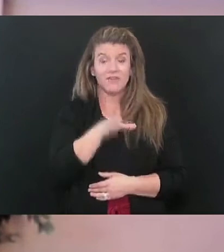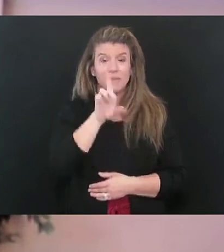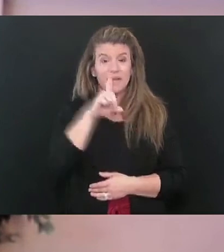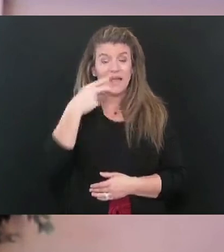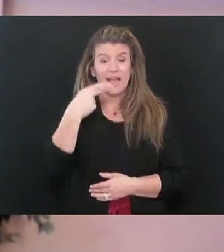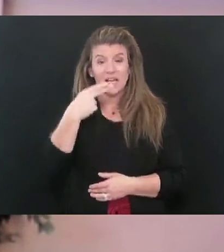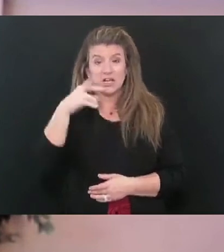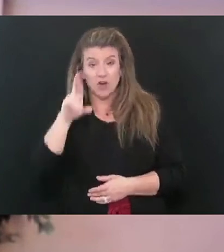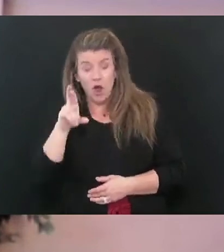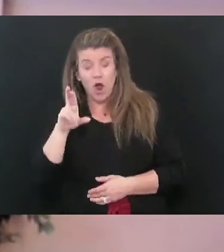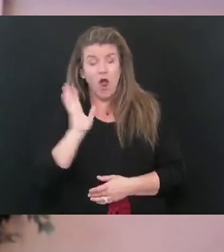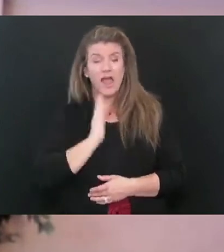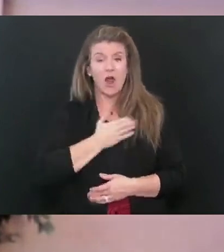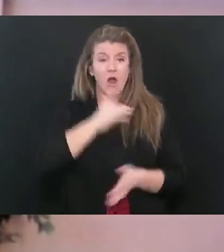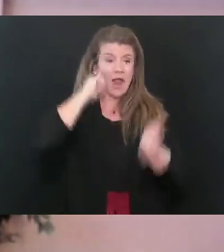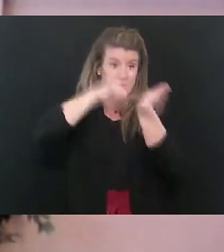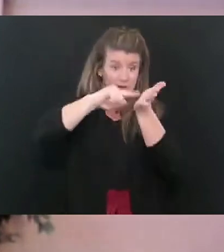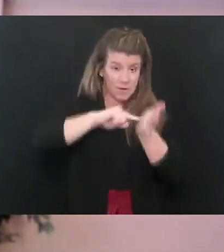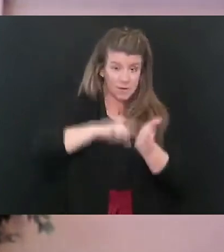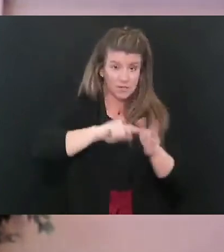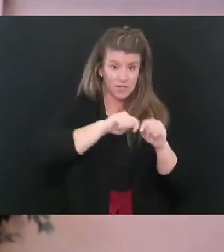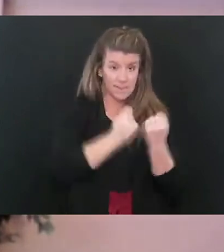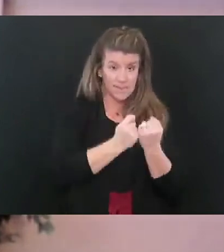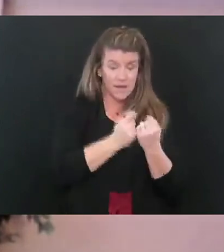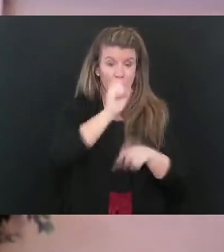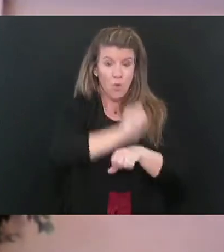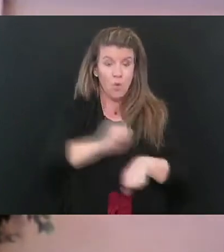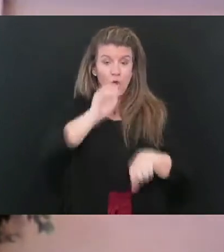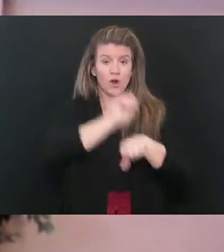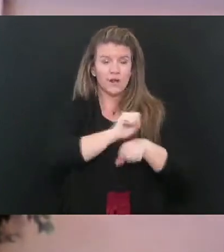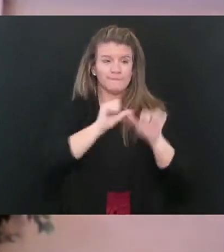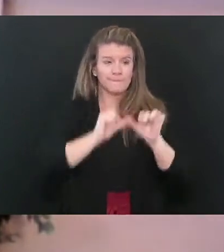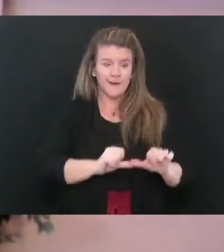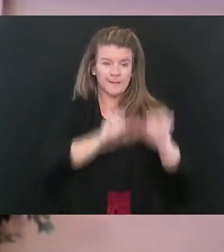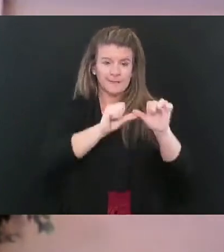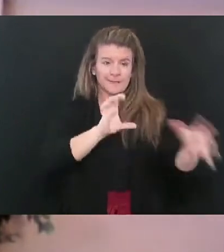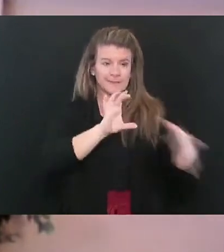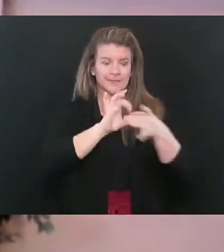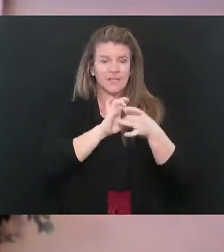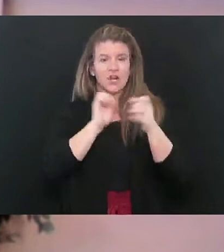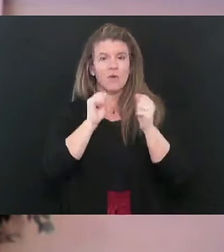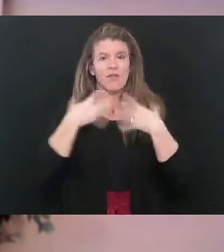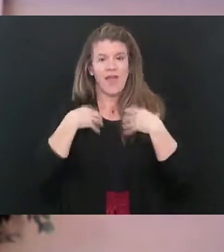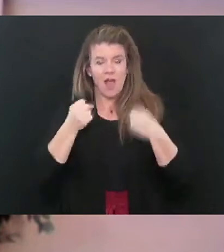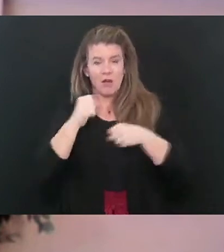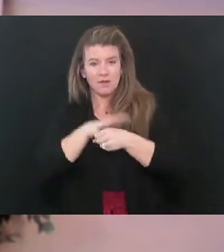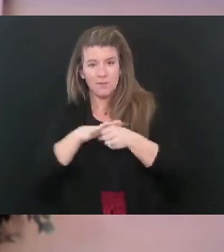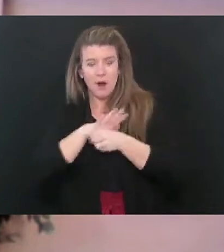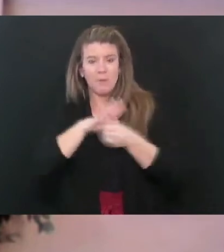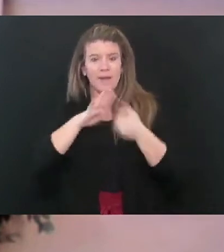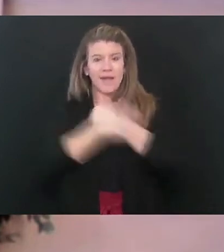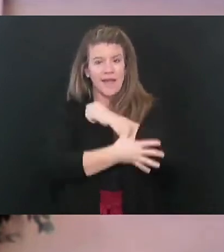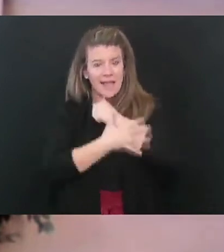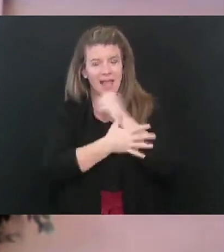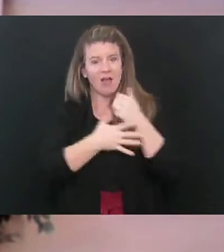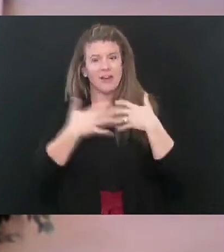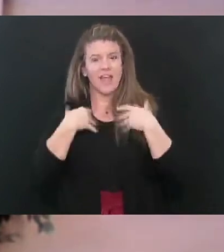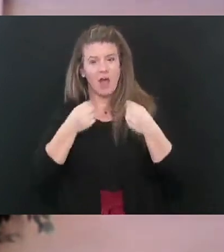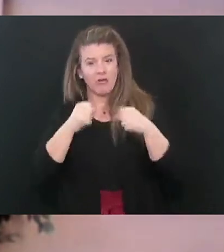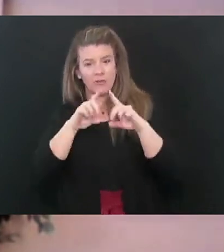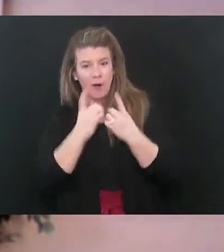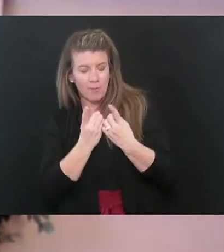and our epidemiologists working in concert with local health departments, county health boards, and the Department of